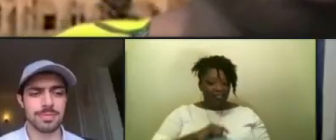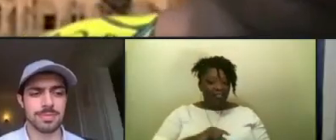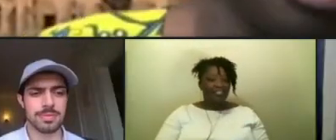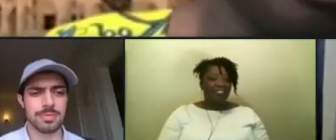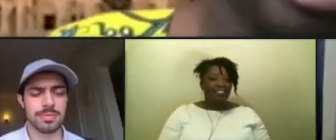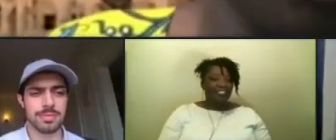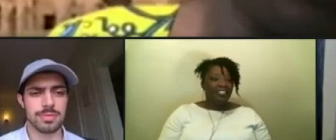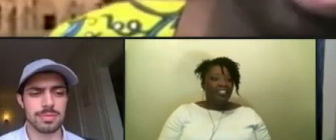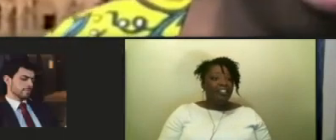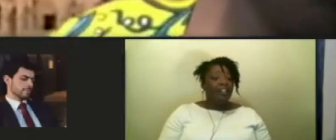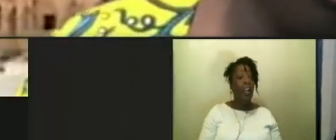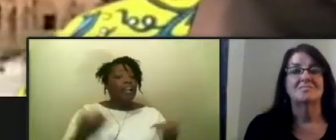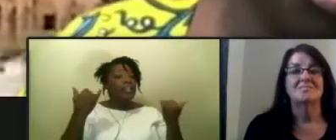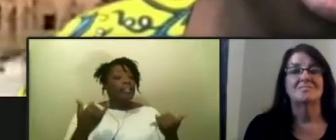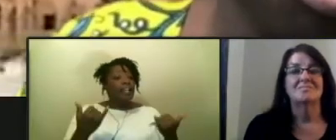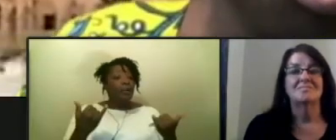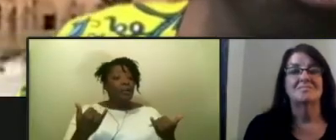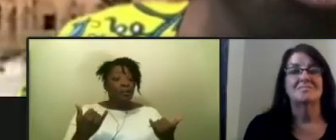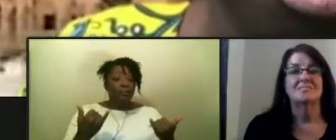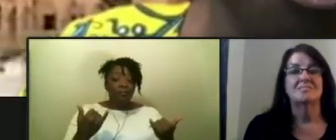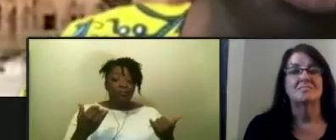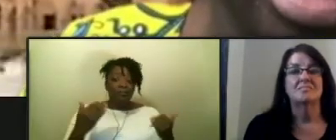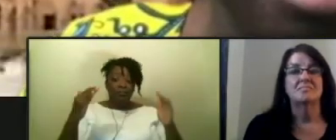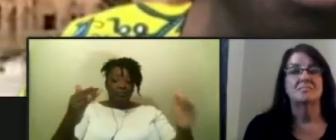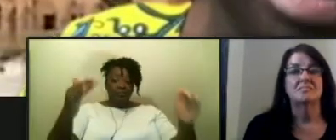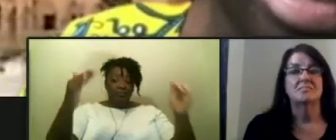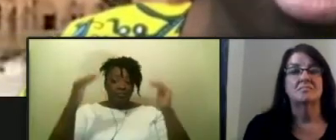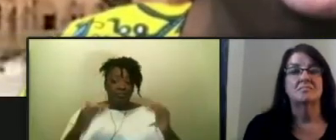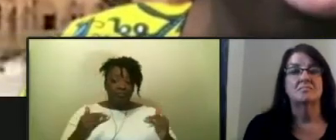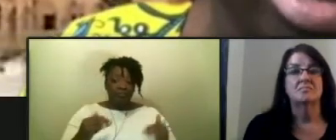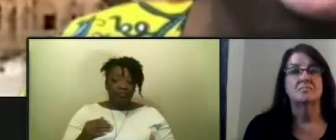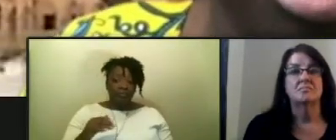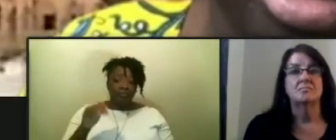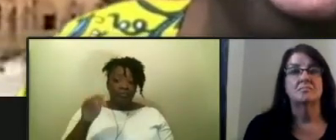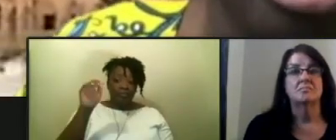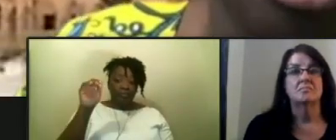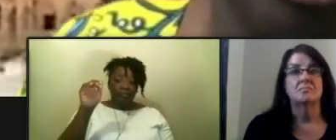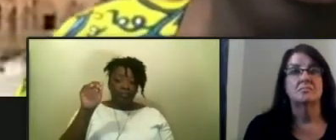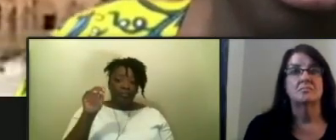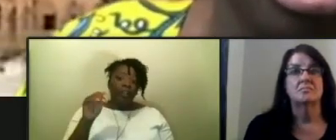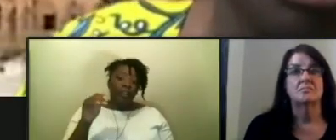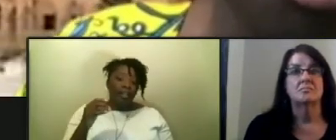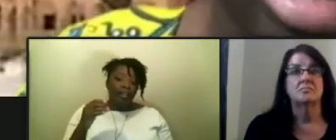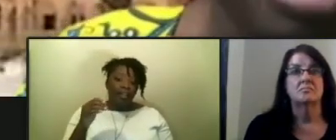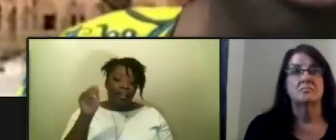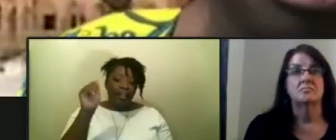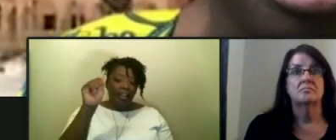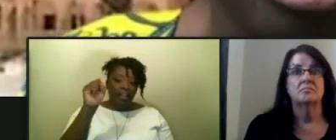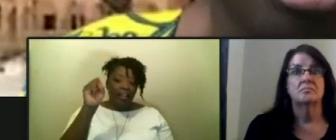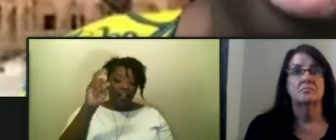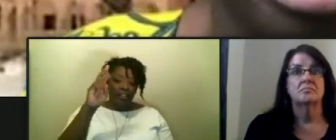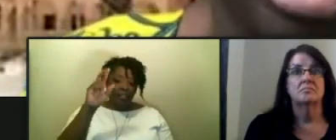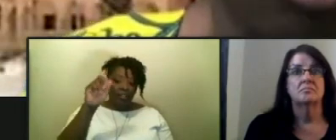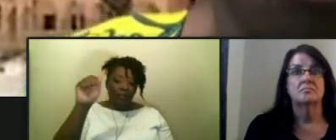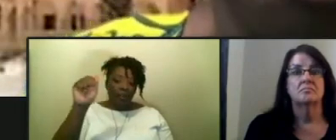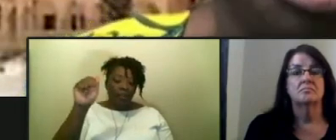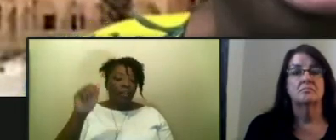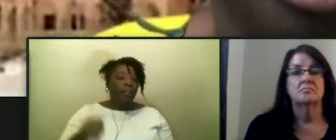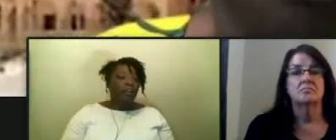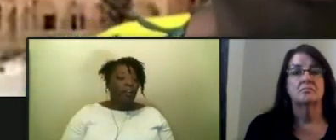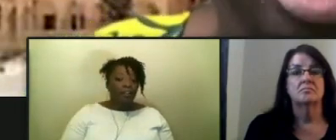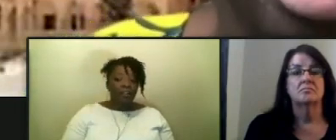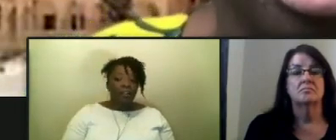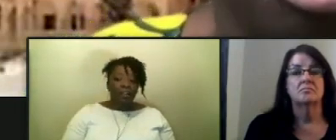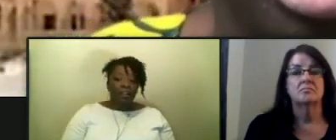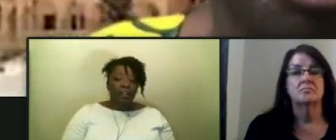Rima. Now we are going to hear from Elvira Hernandez. She is Program Associate at ACLU of